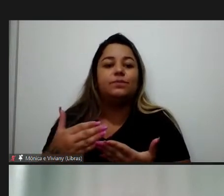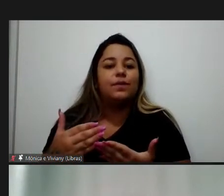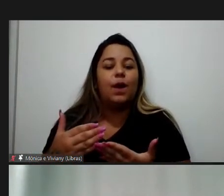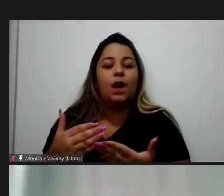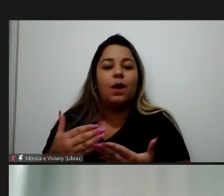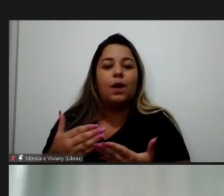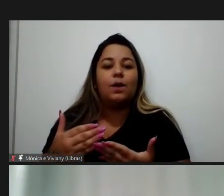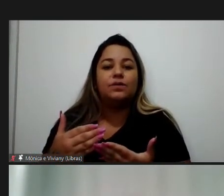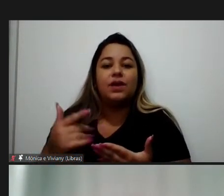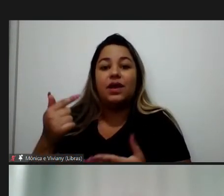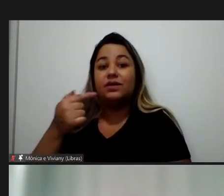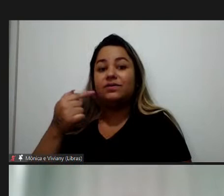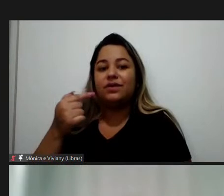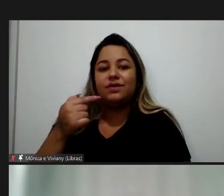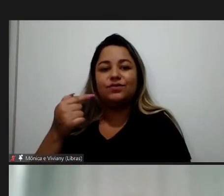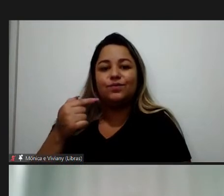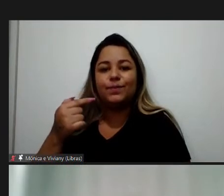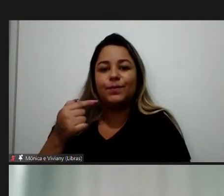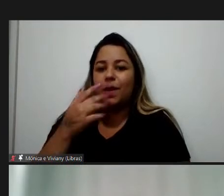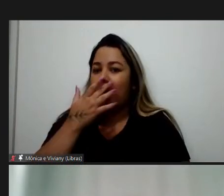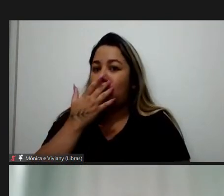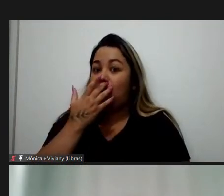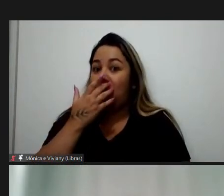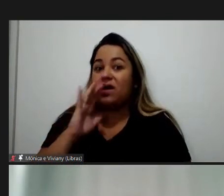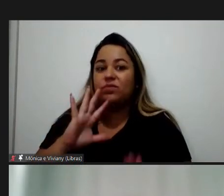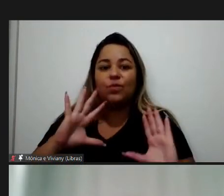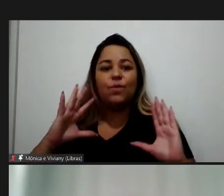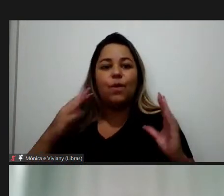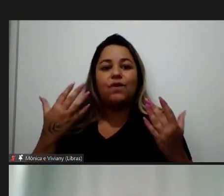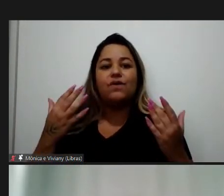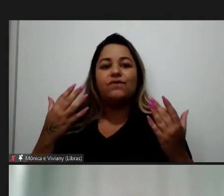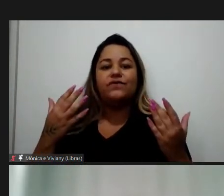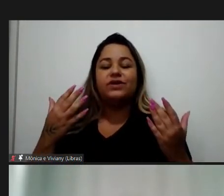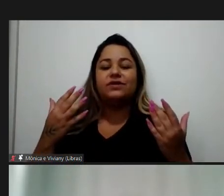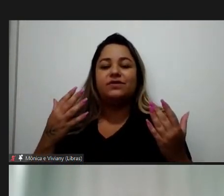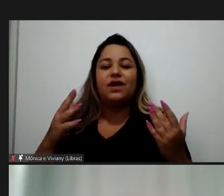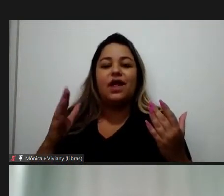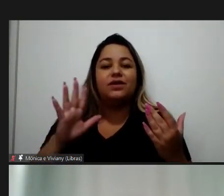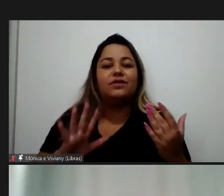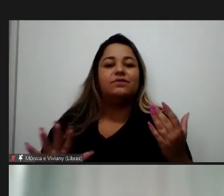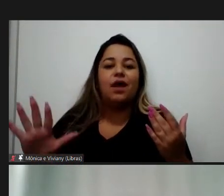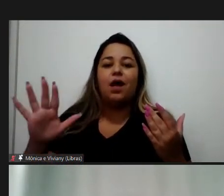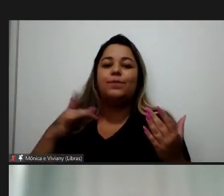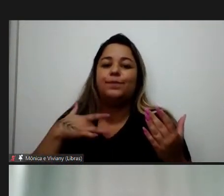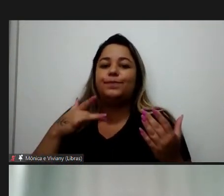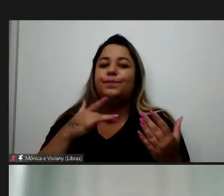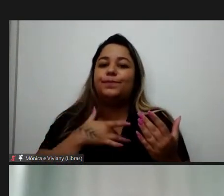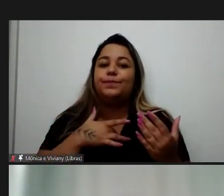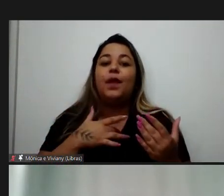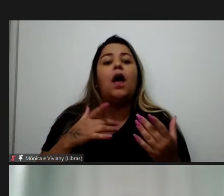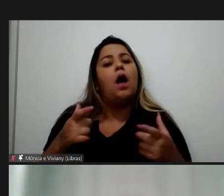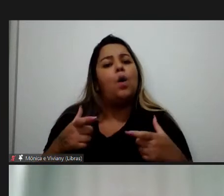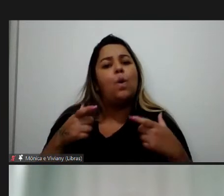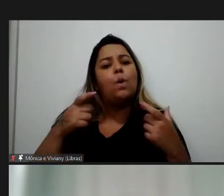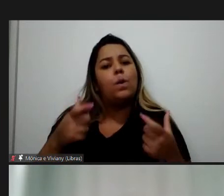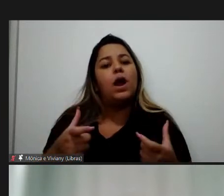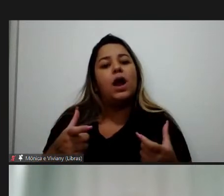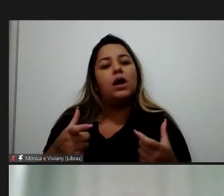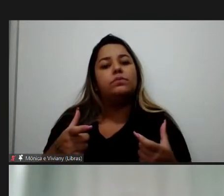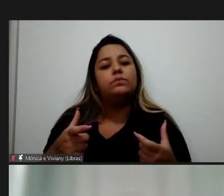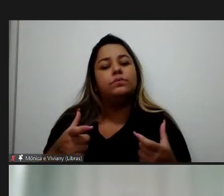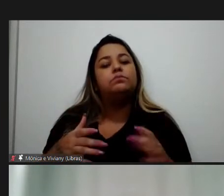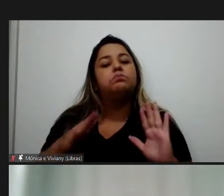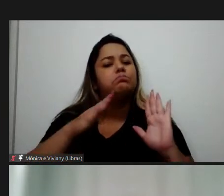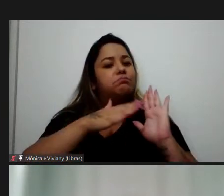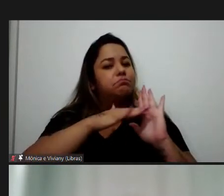going to begin the organization of the 17th National Conference of Health. And this is a